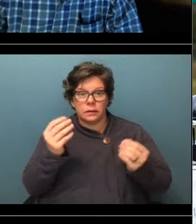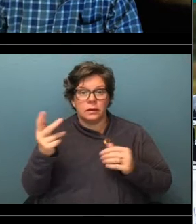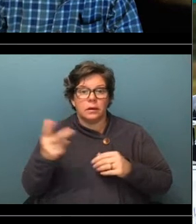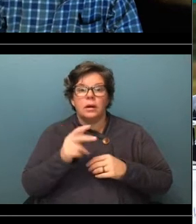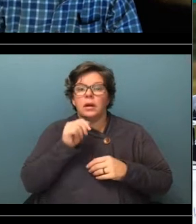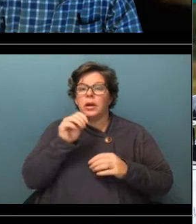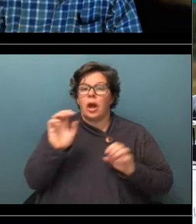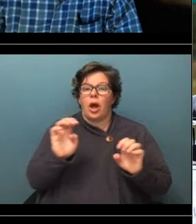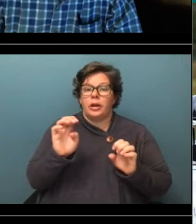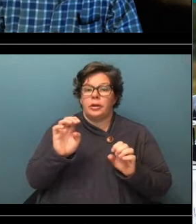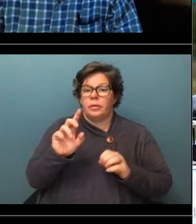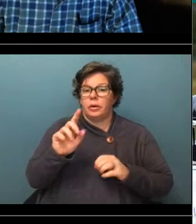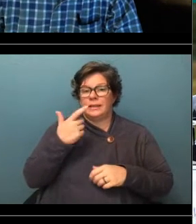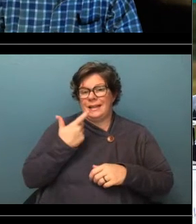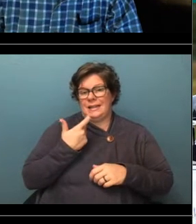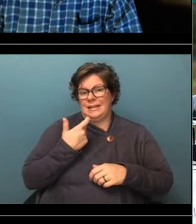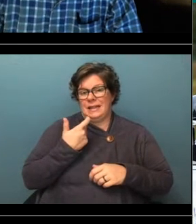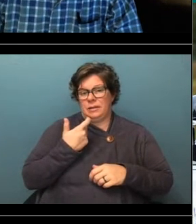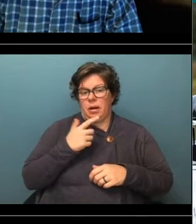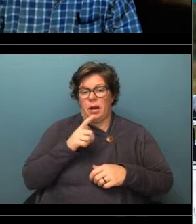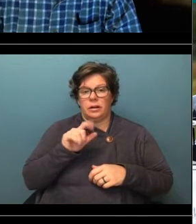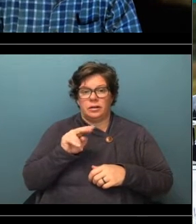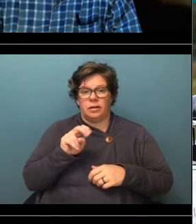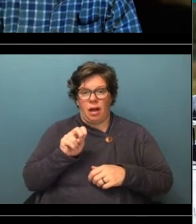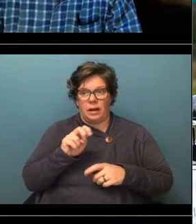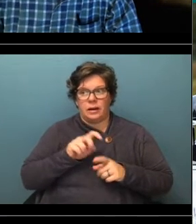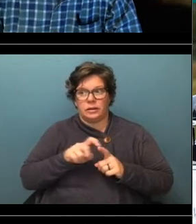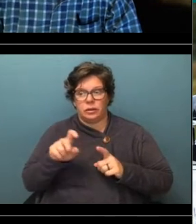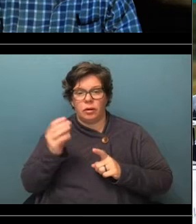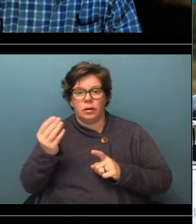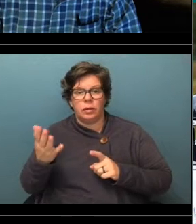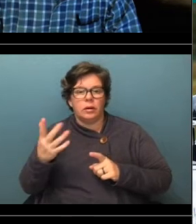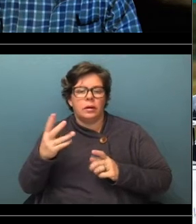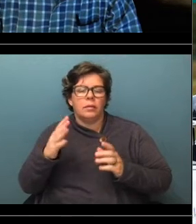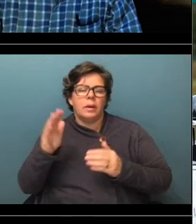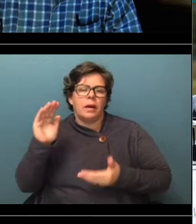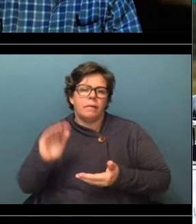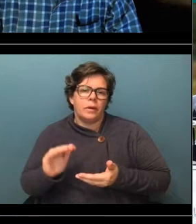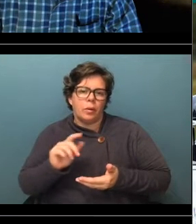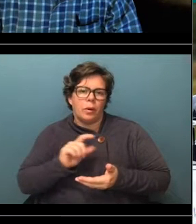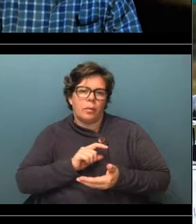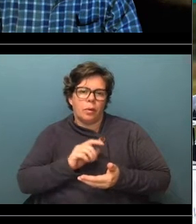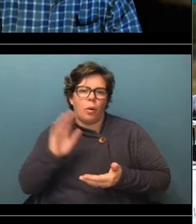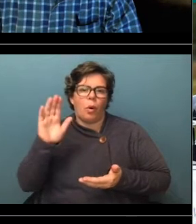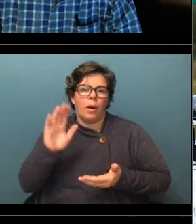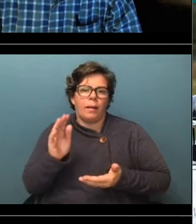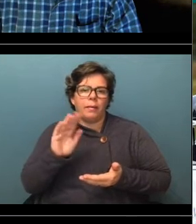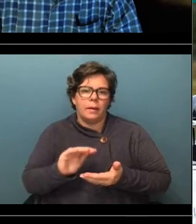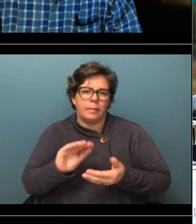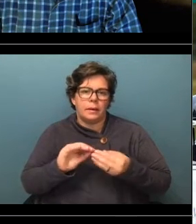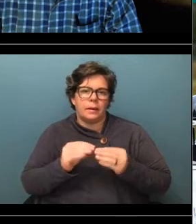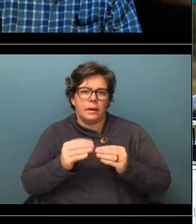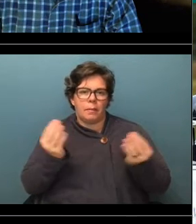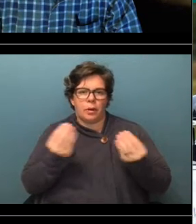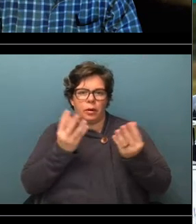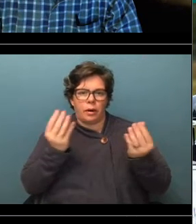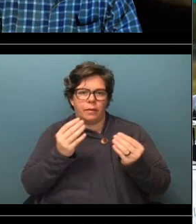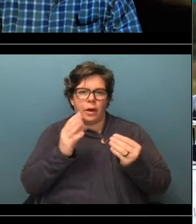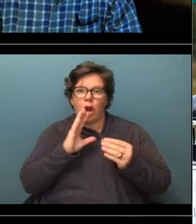dispatch line is called, which basically just means that fewer officers or fewer paramedics show up, no lights